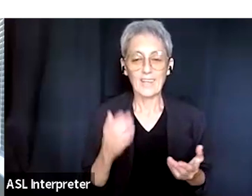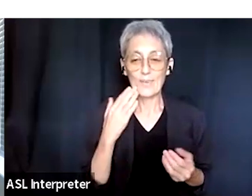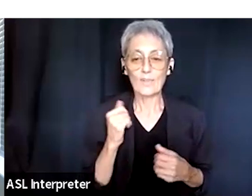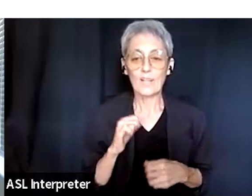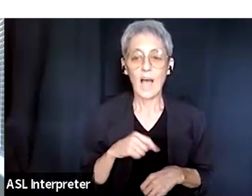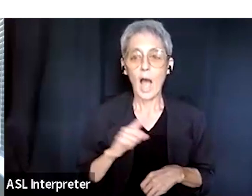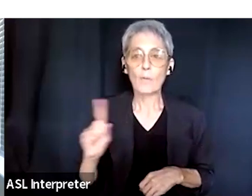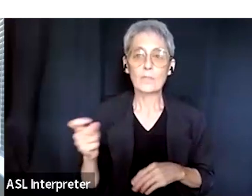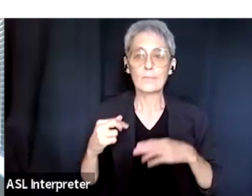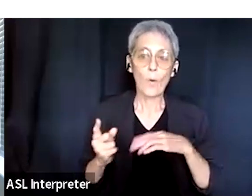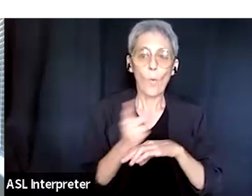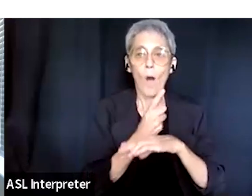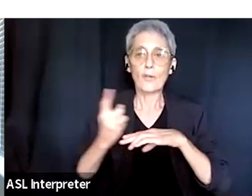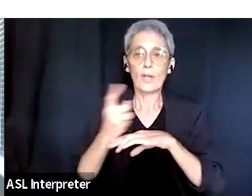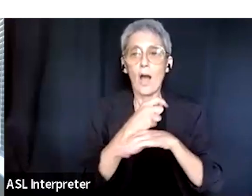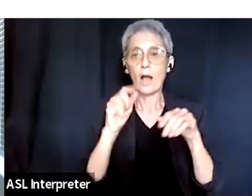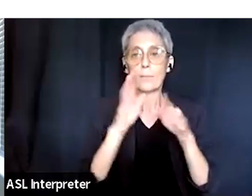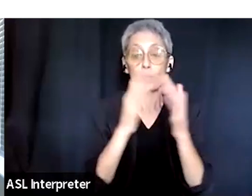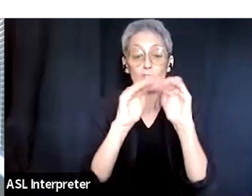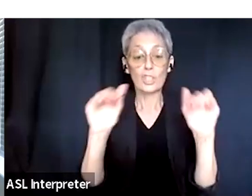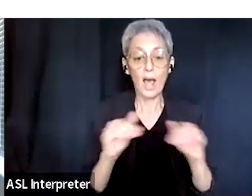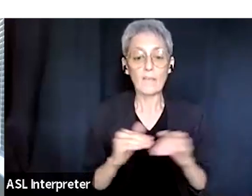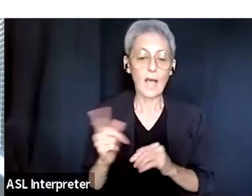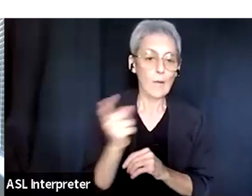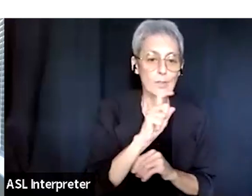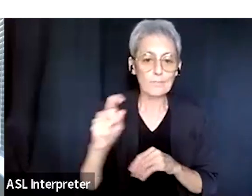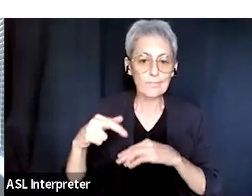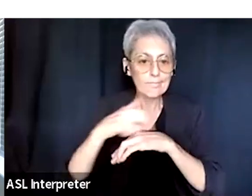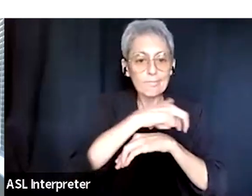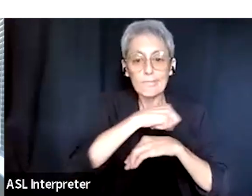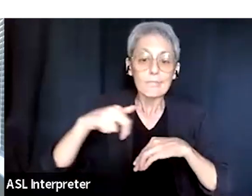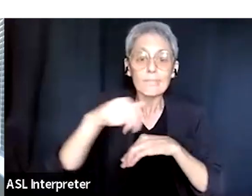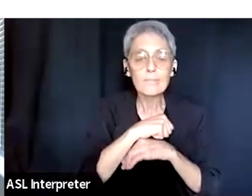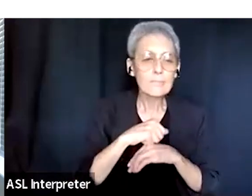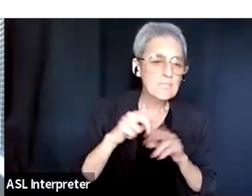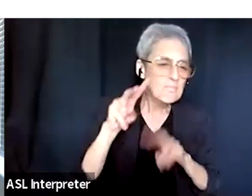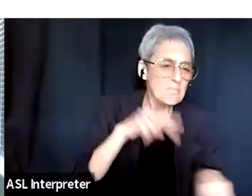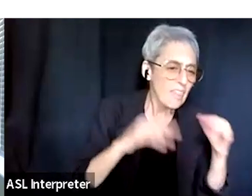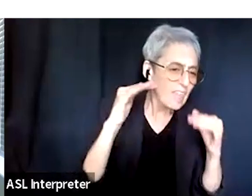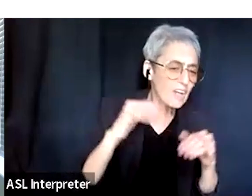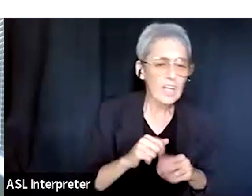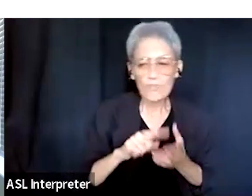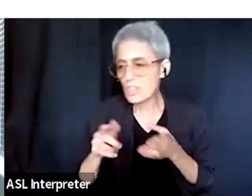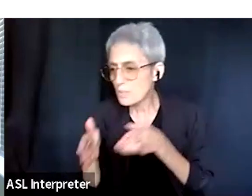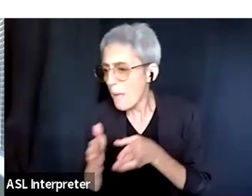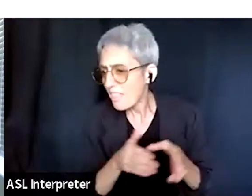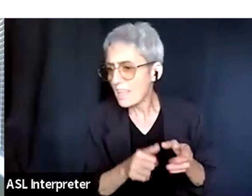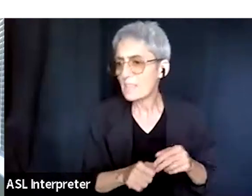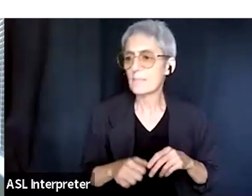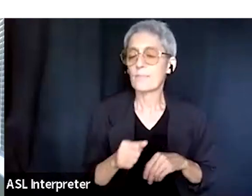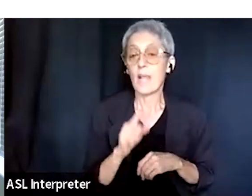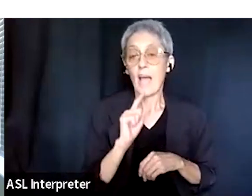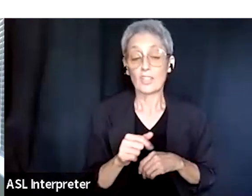and just having a look at the books about theory, about research methods, actually. And I spotted this